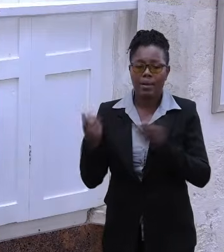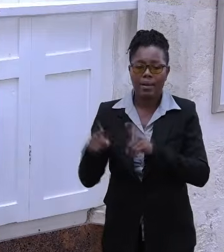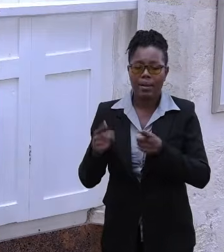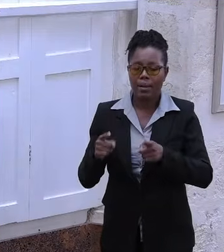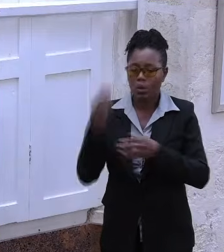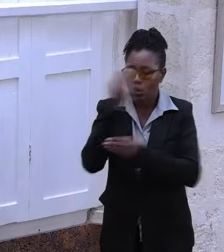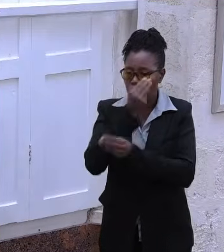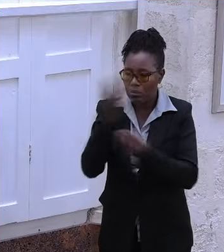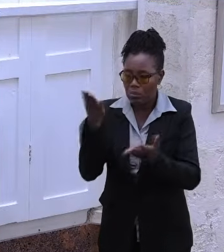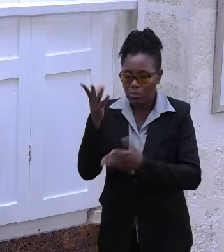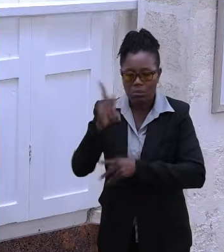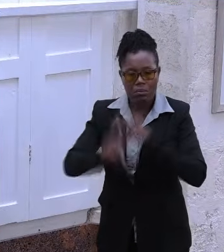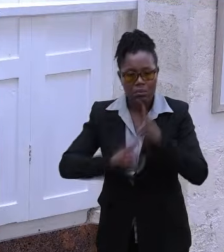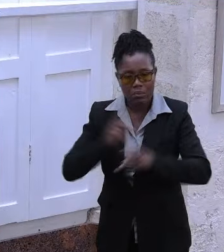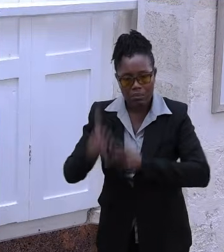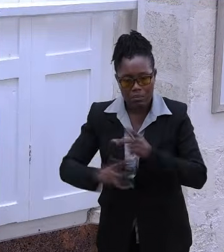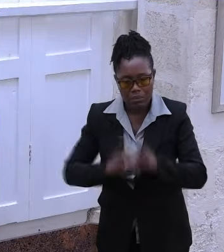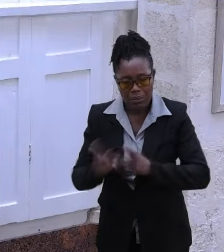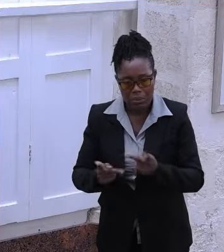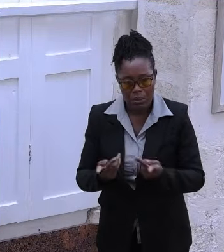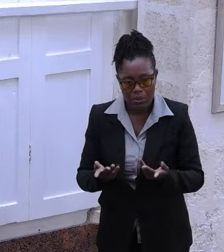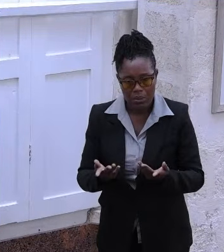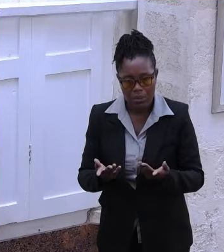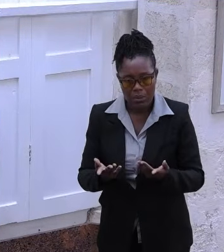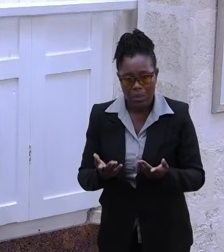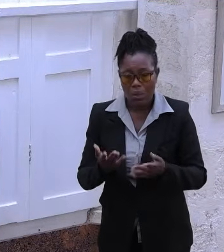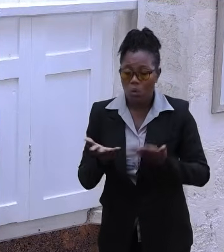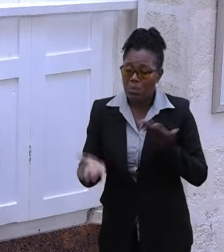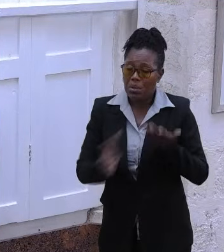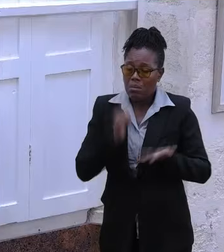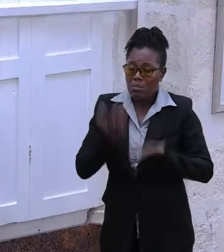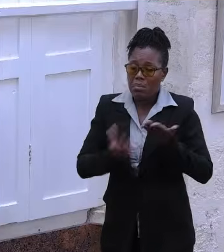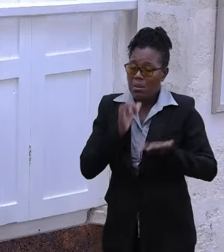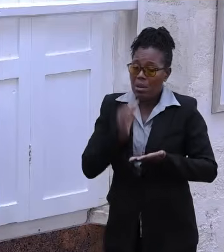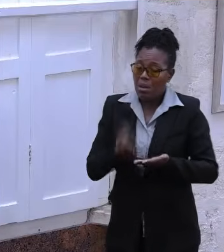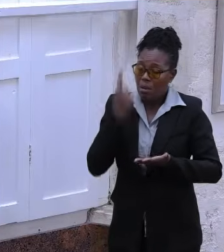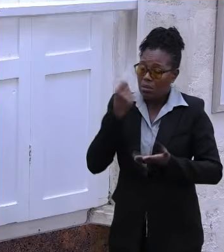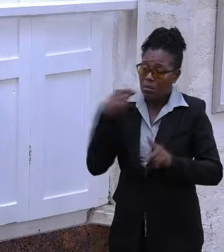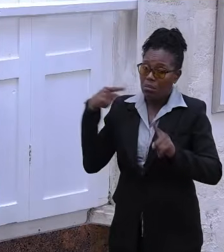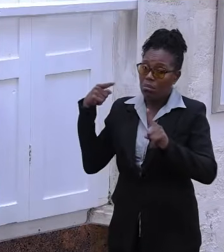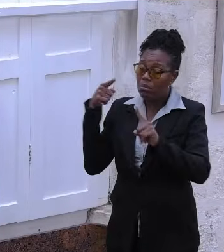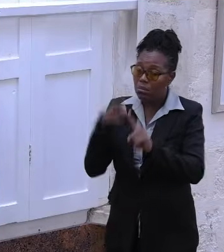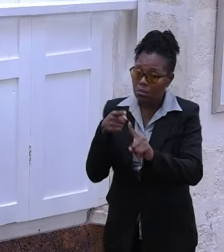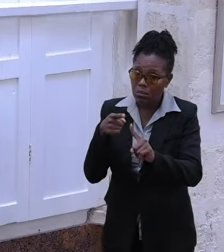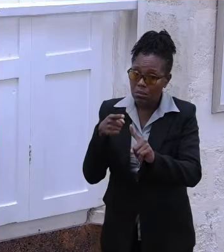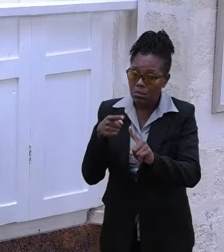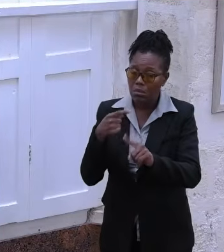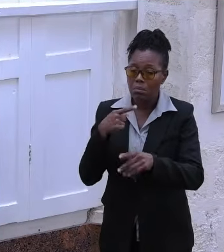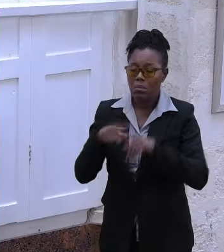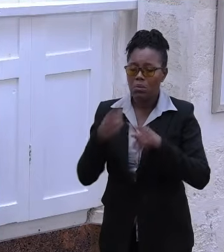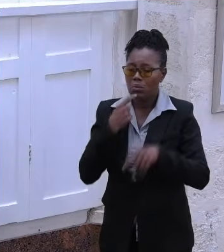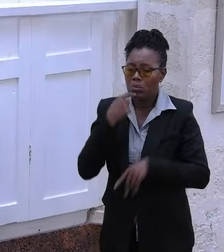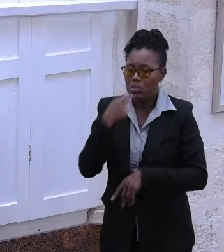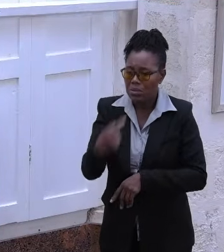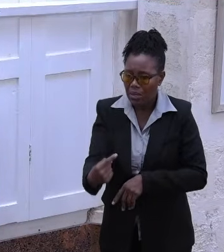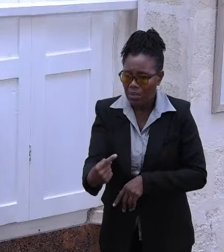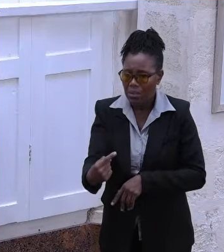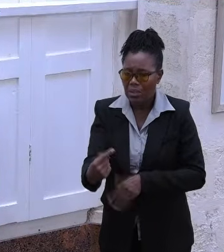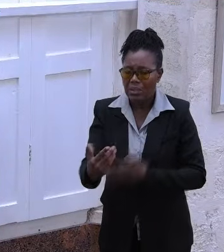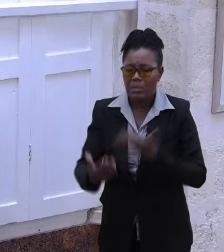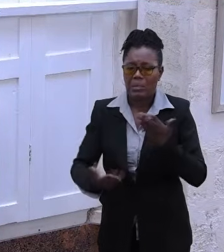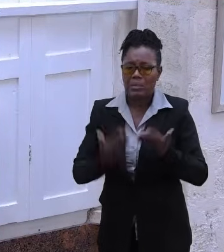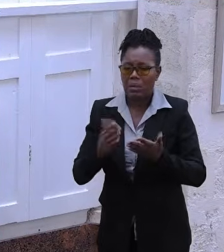the country, who may not otherwise understand what we are seeking to achieve here, that there's something